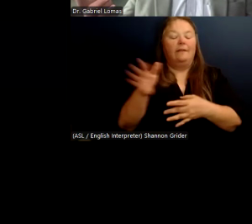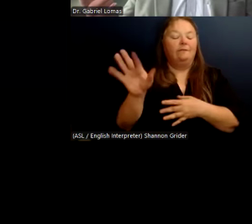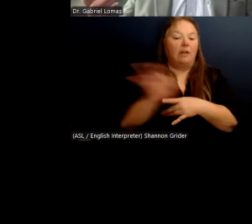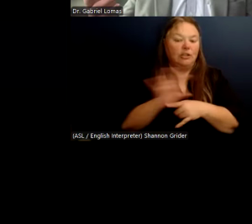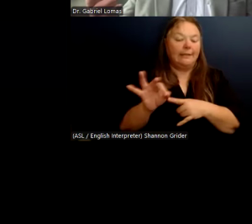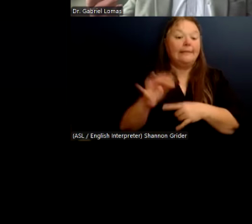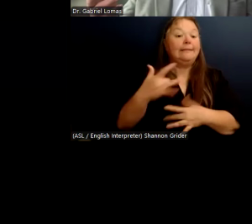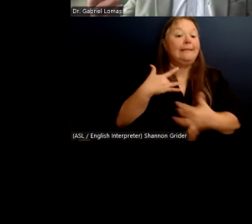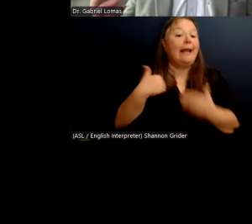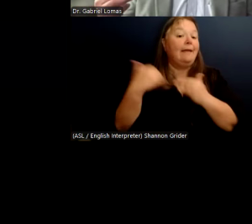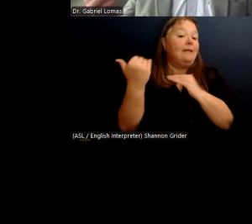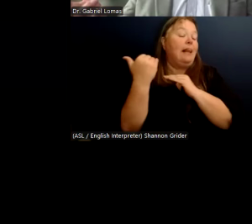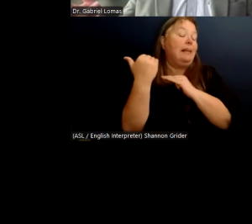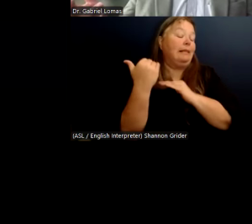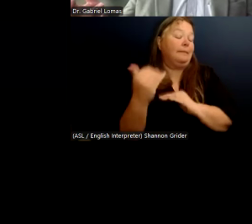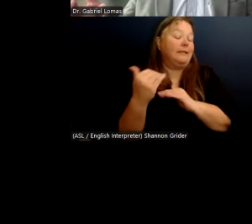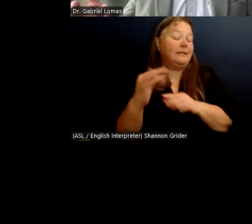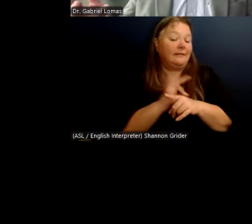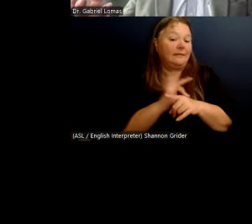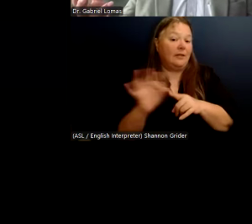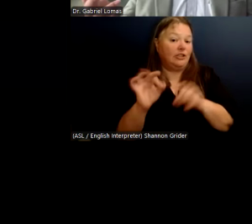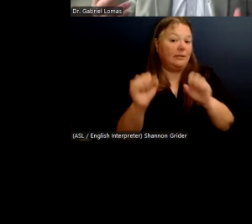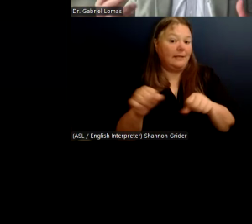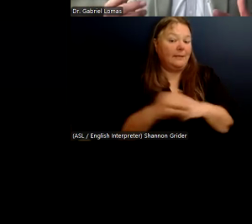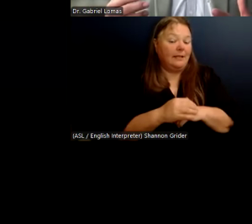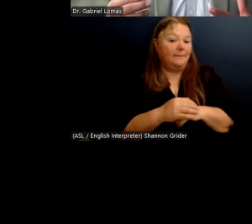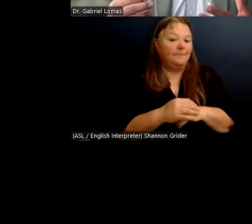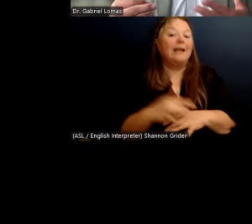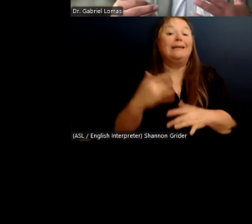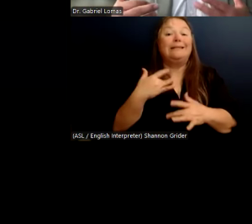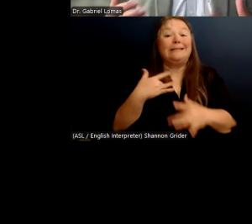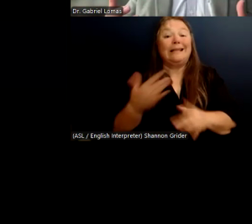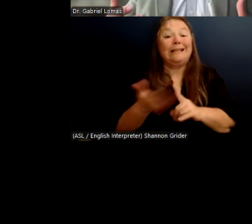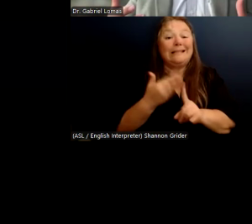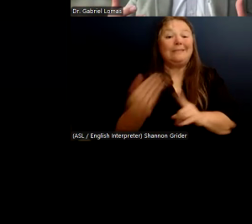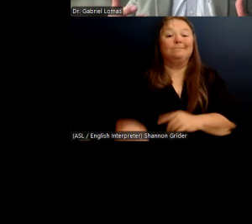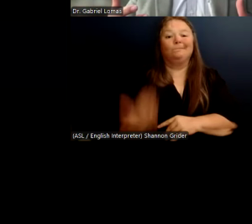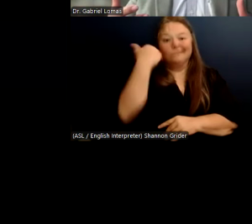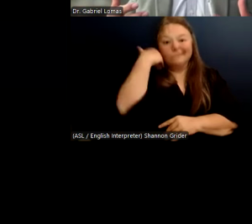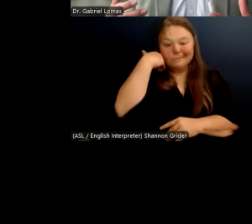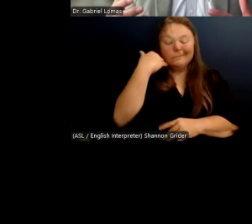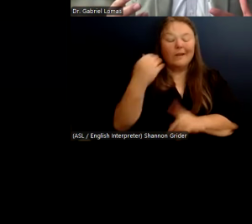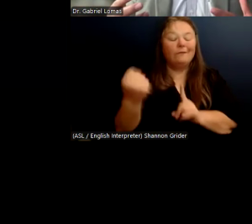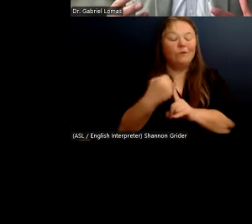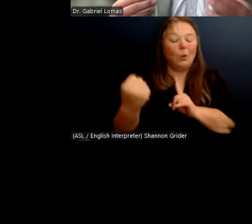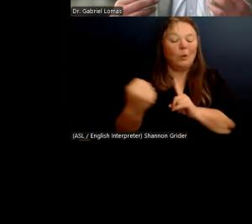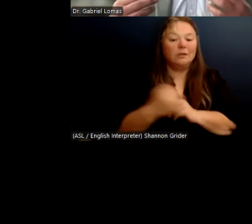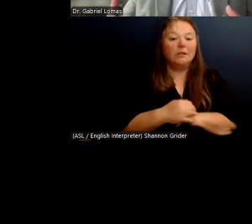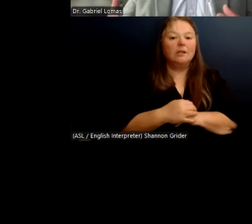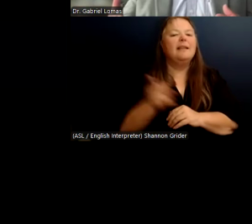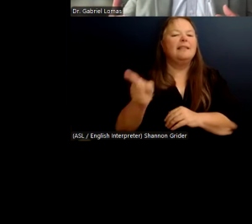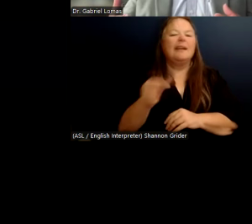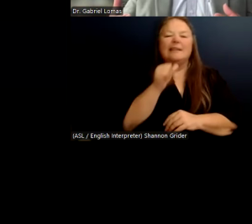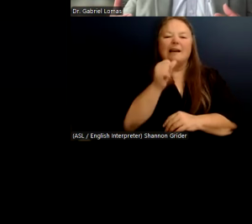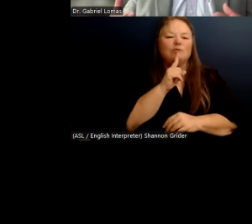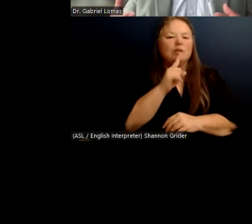capacity. They're vulnerable to being fooled. They may have poor ego strength, and they often will